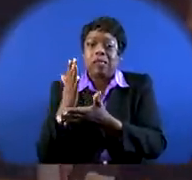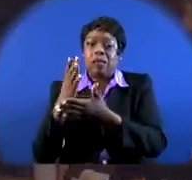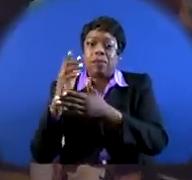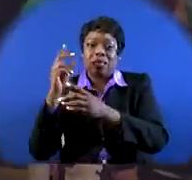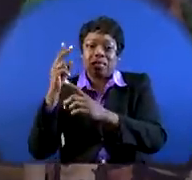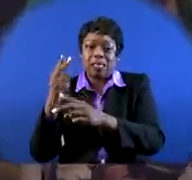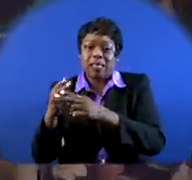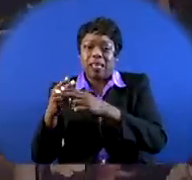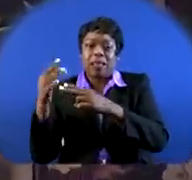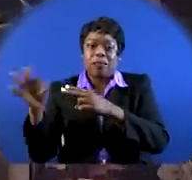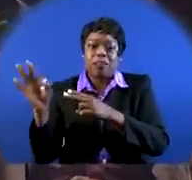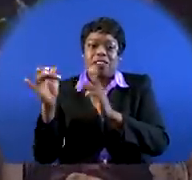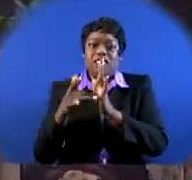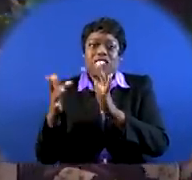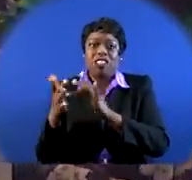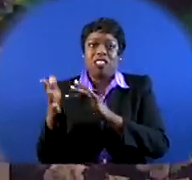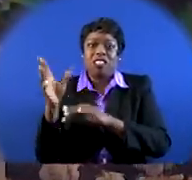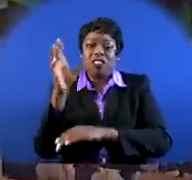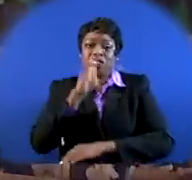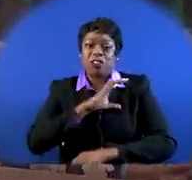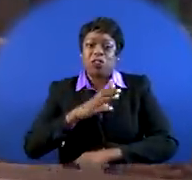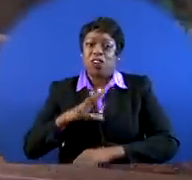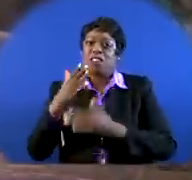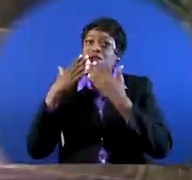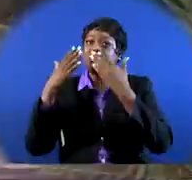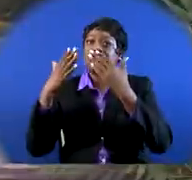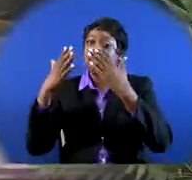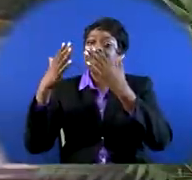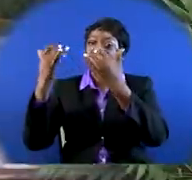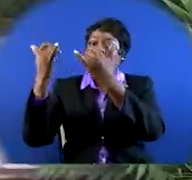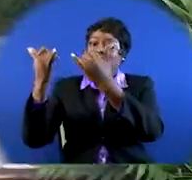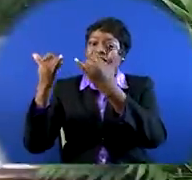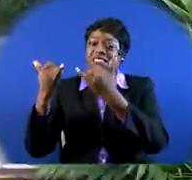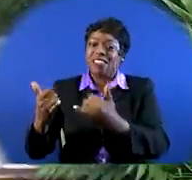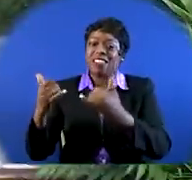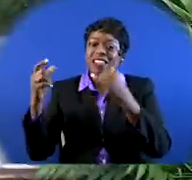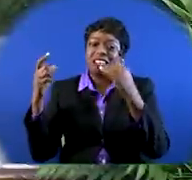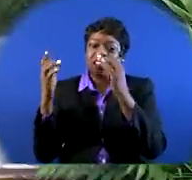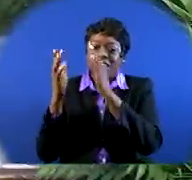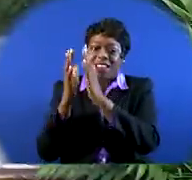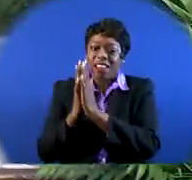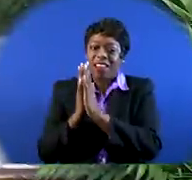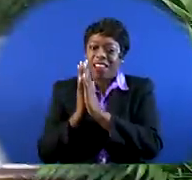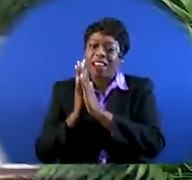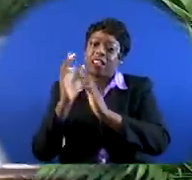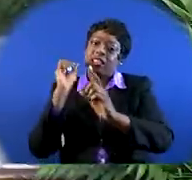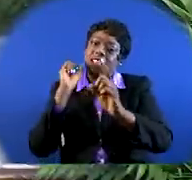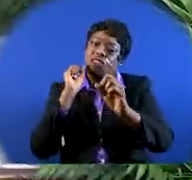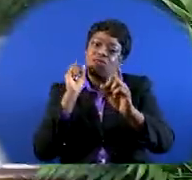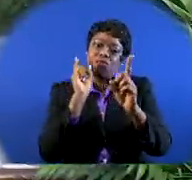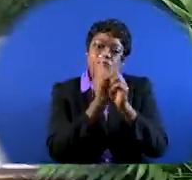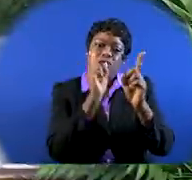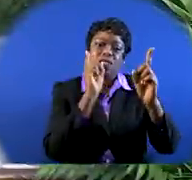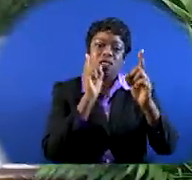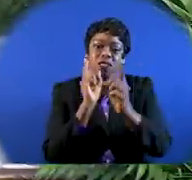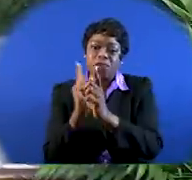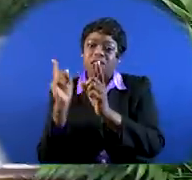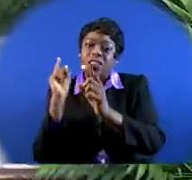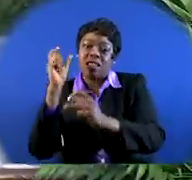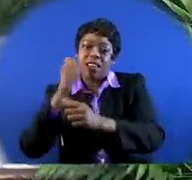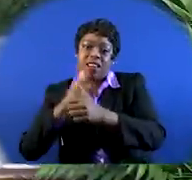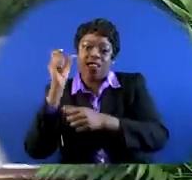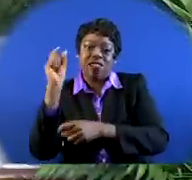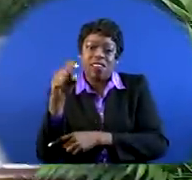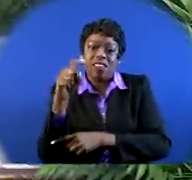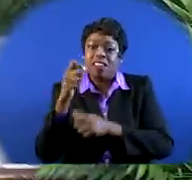Jesus Christ. So we thank you now and ask, oh God, that you will meet every need in the cathedral. Bless the